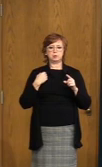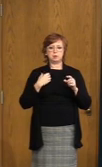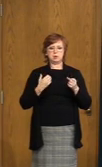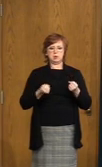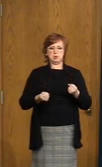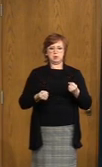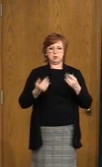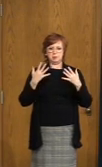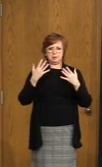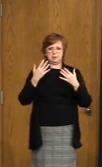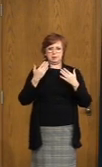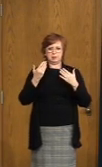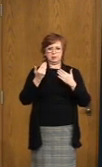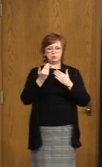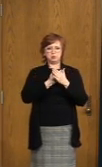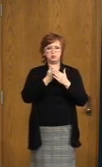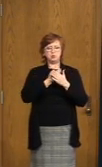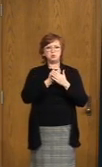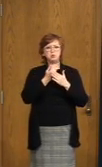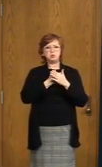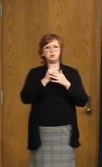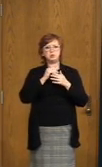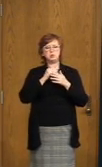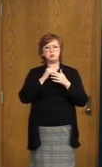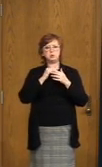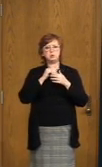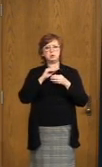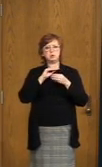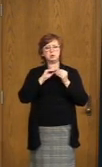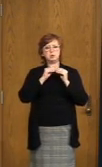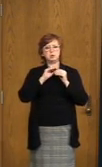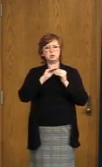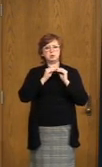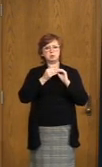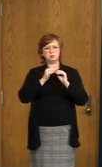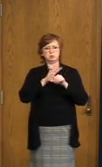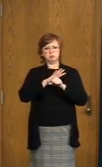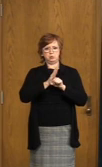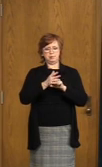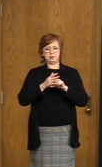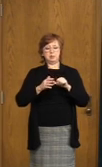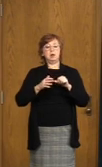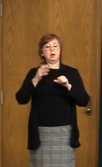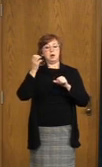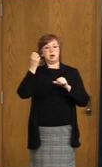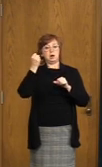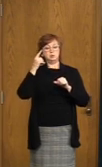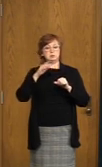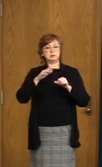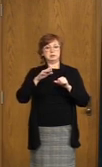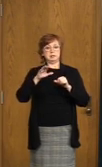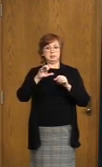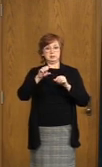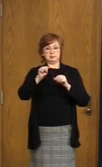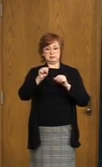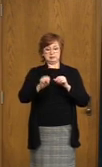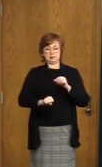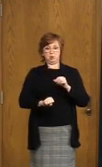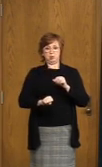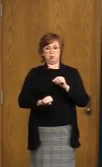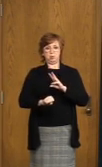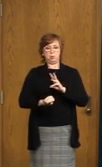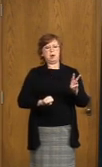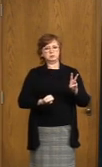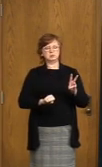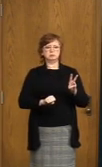and overall it's really low in the south and rural parts of the province, a bit high in the southeast.